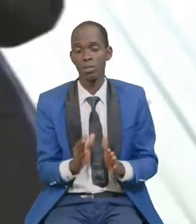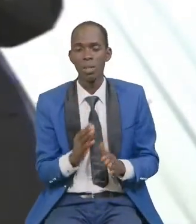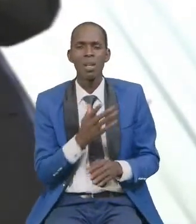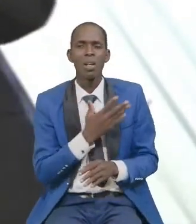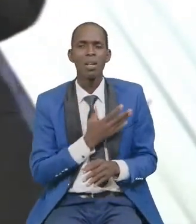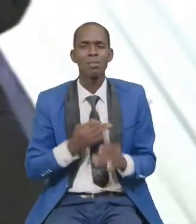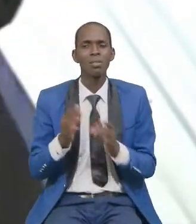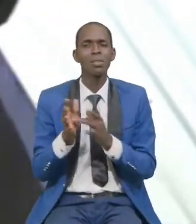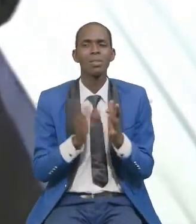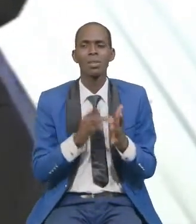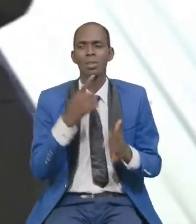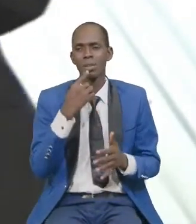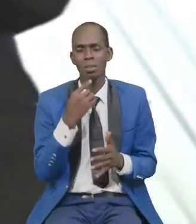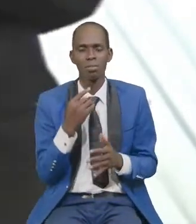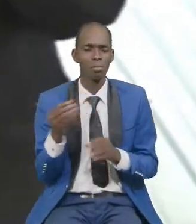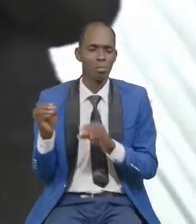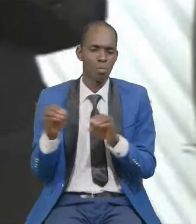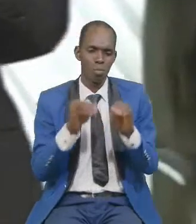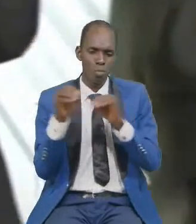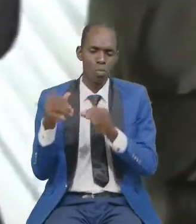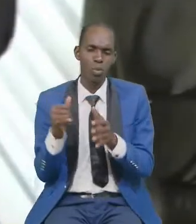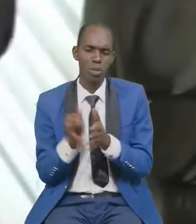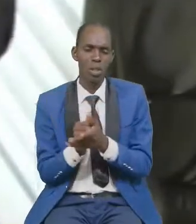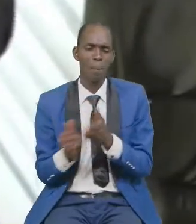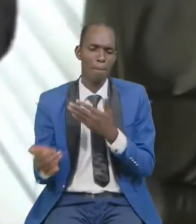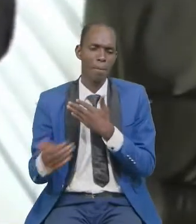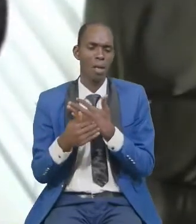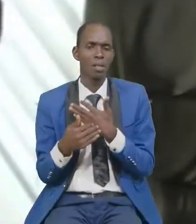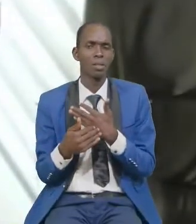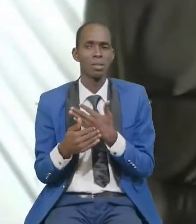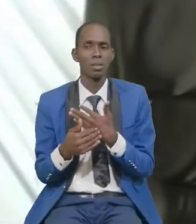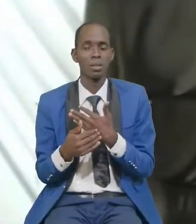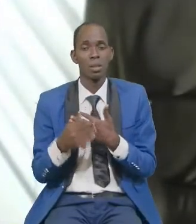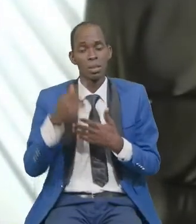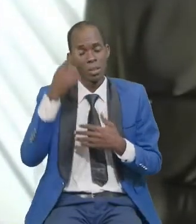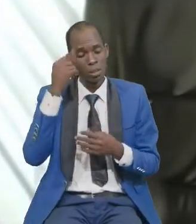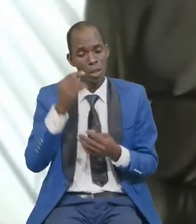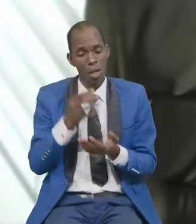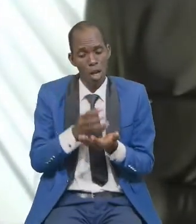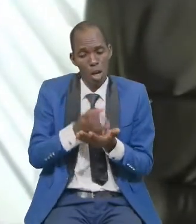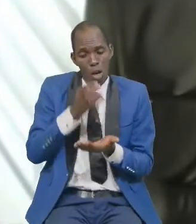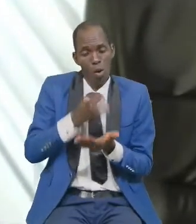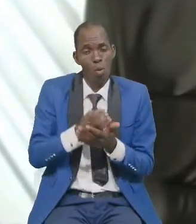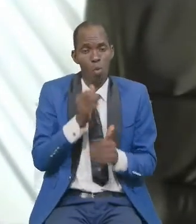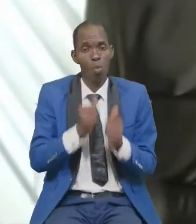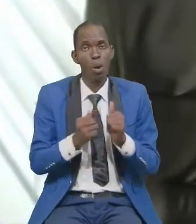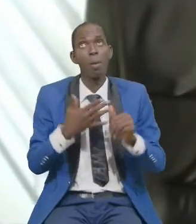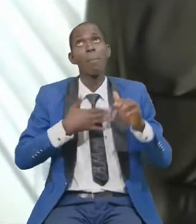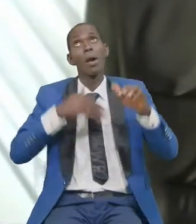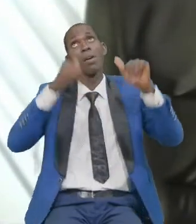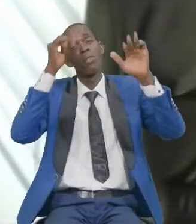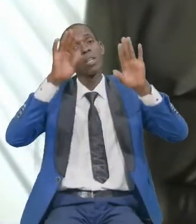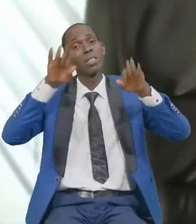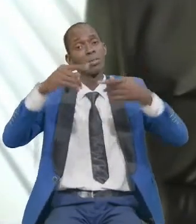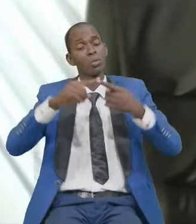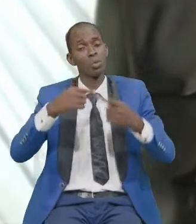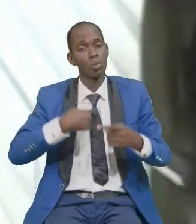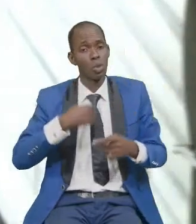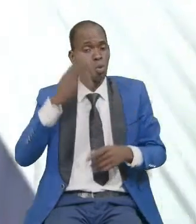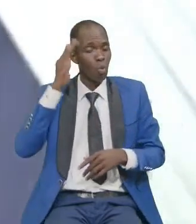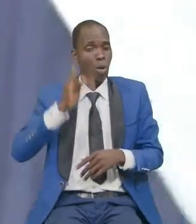said, put that back. The cup which my Father has given me, will I not drink